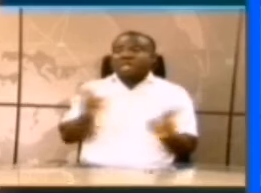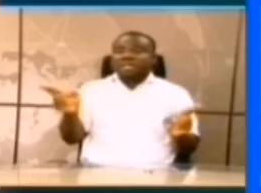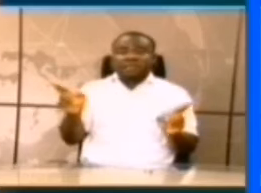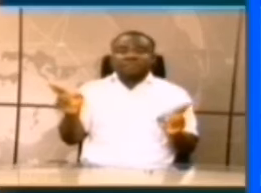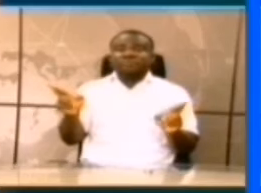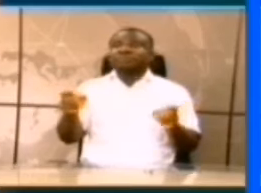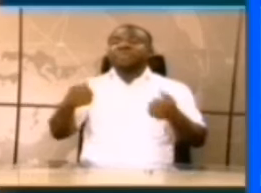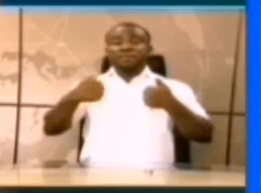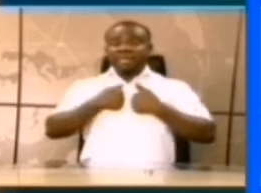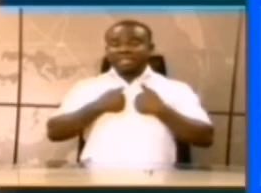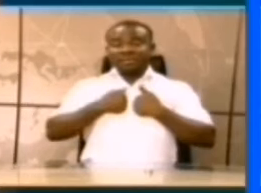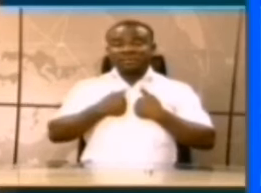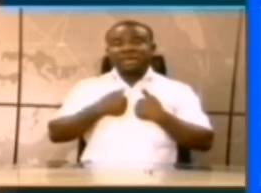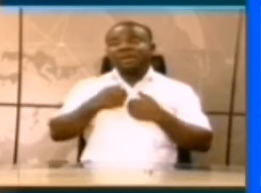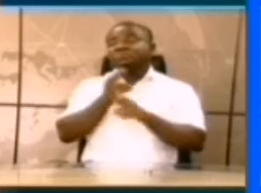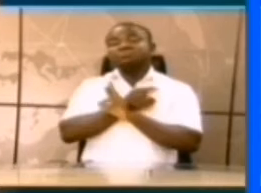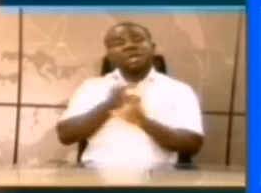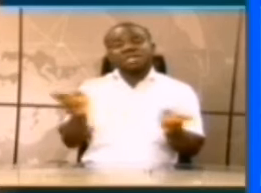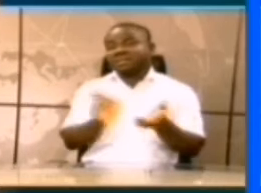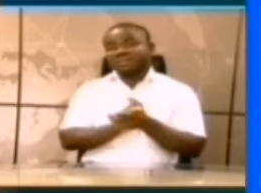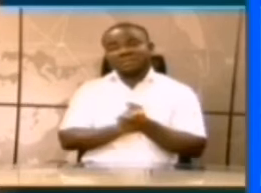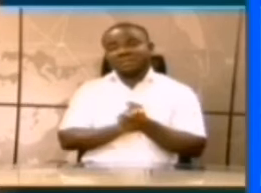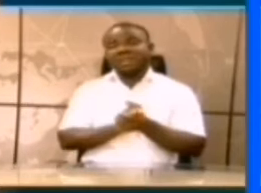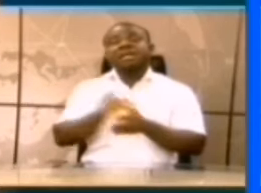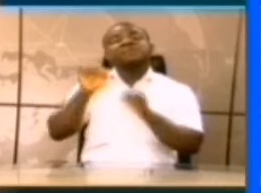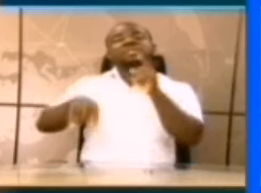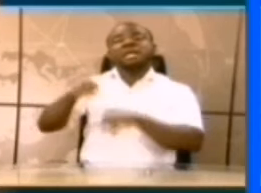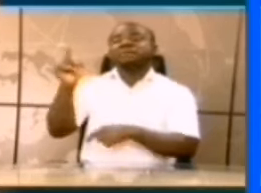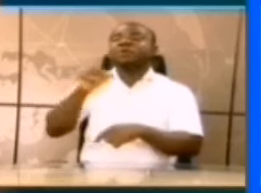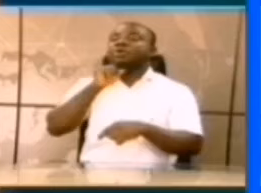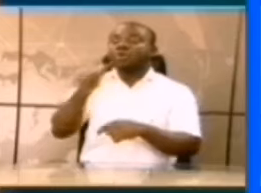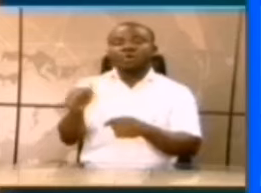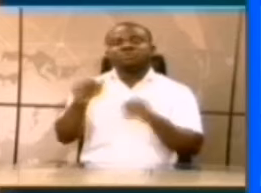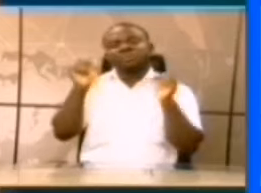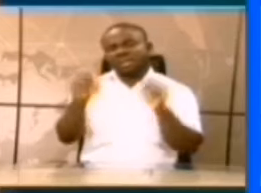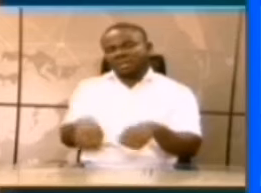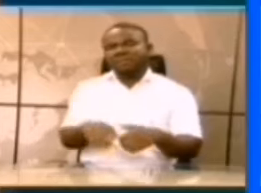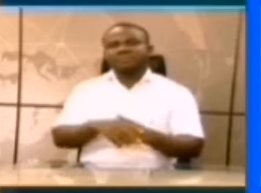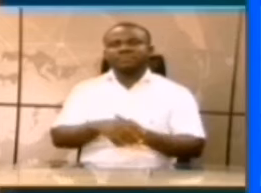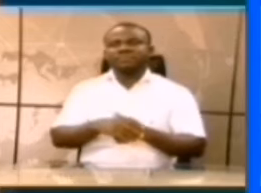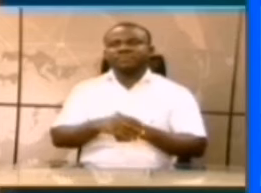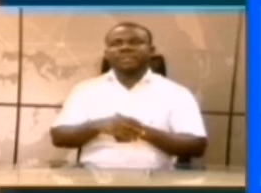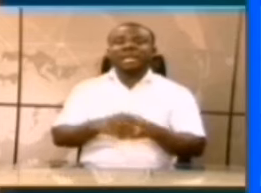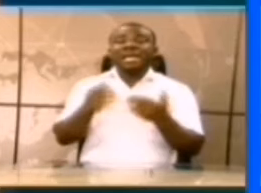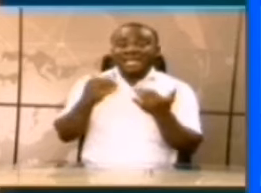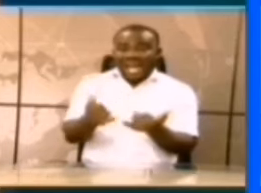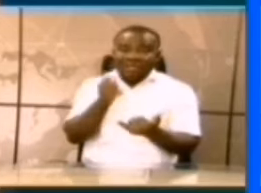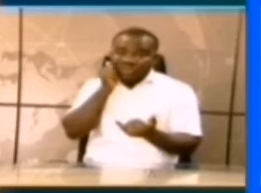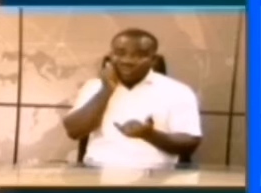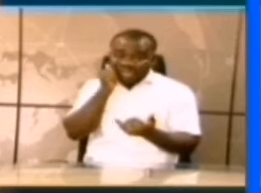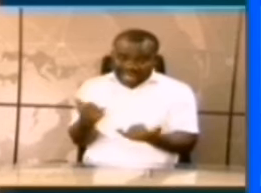It's not my quackate, and I met to car. When I'm coming crack quack at a bet, a better by seven drew up, because I never saw letter day.